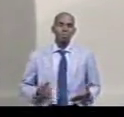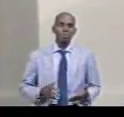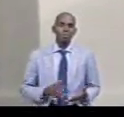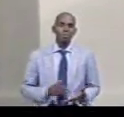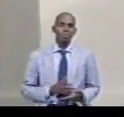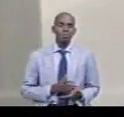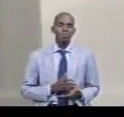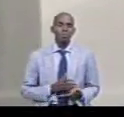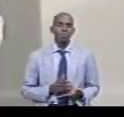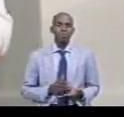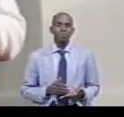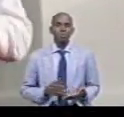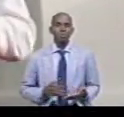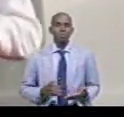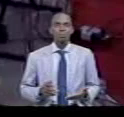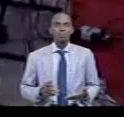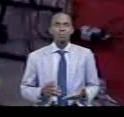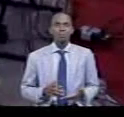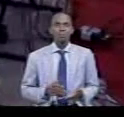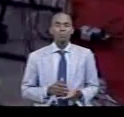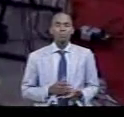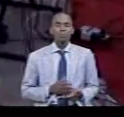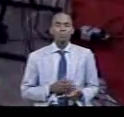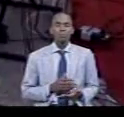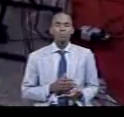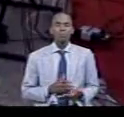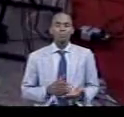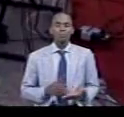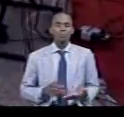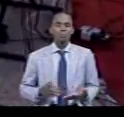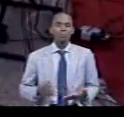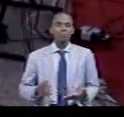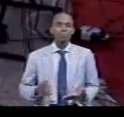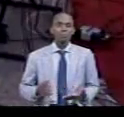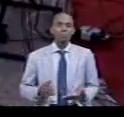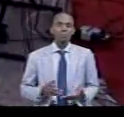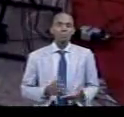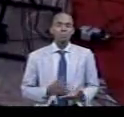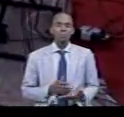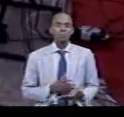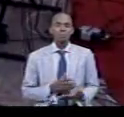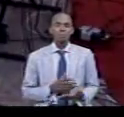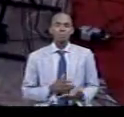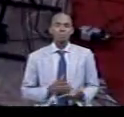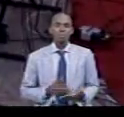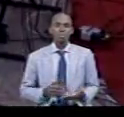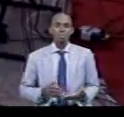let's clap.